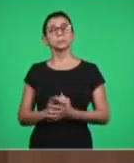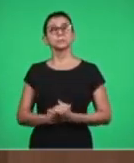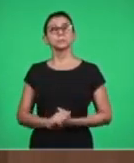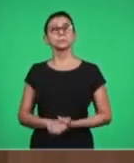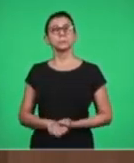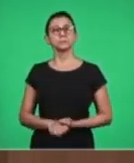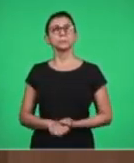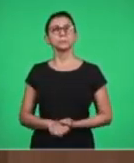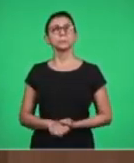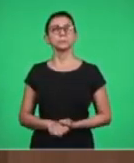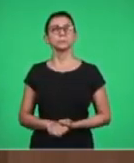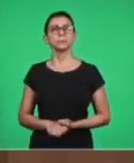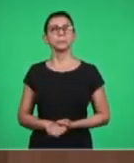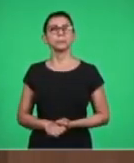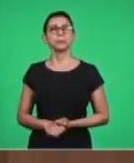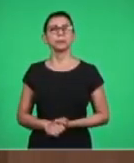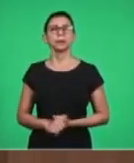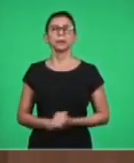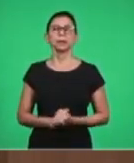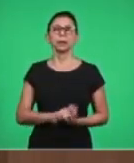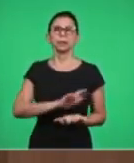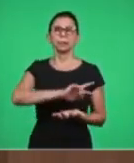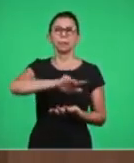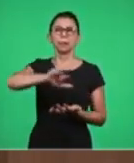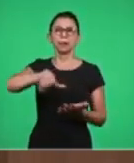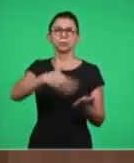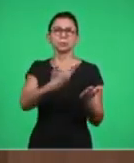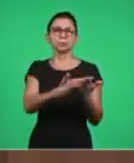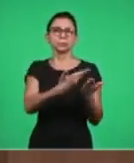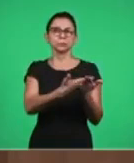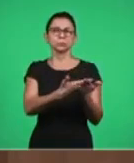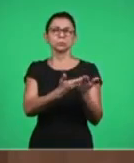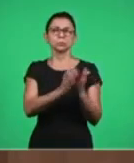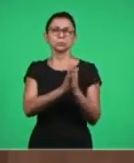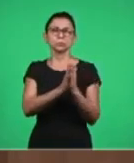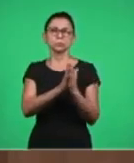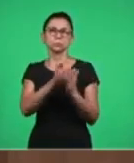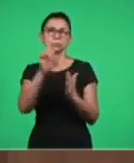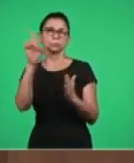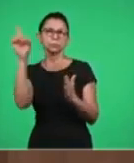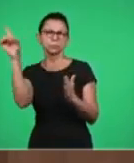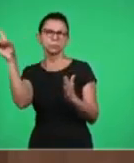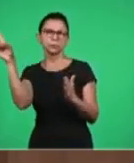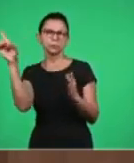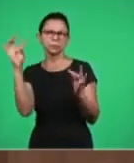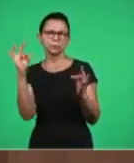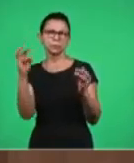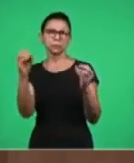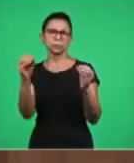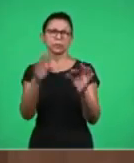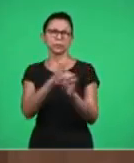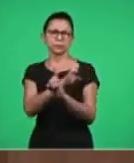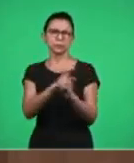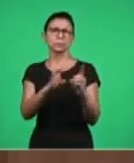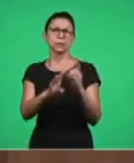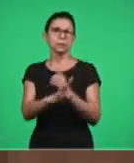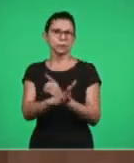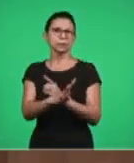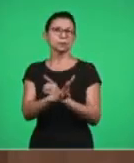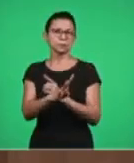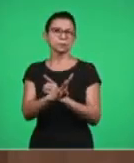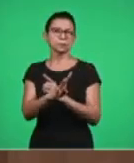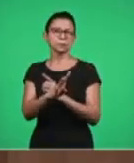taking into account the studies, the biblical studies that took place in all the Sunday